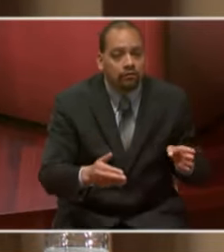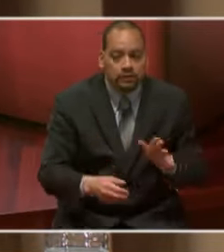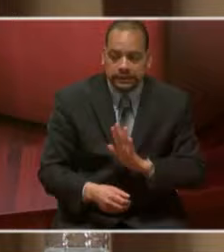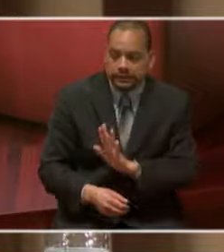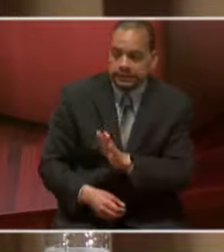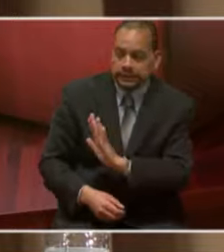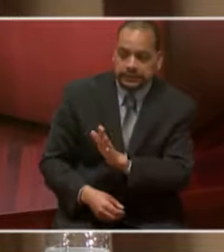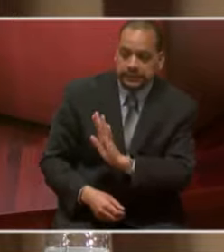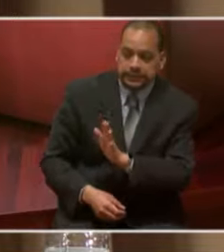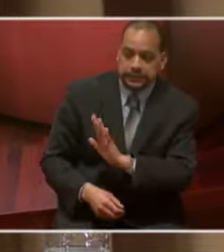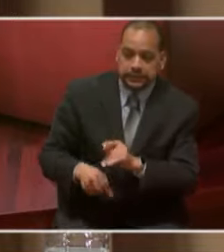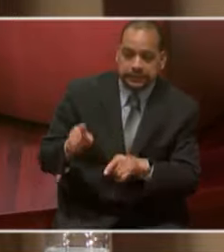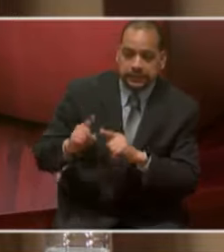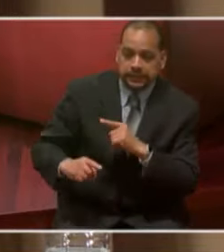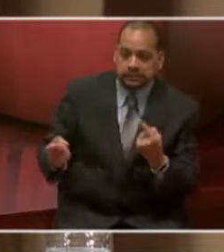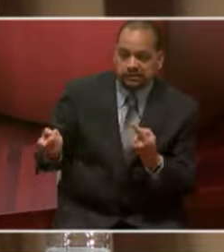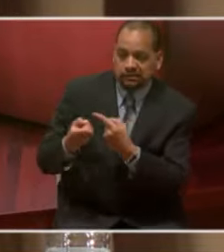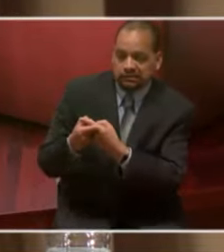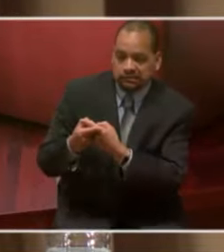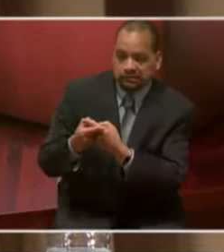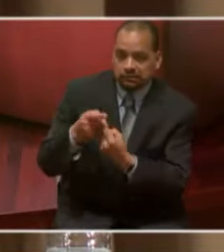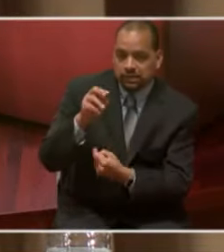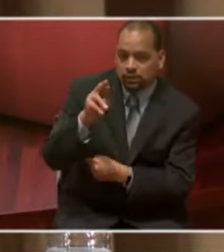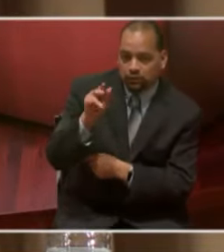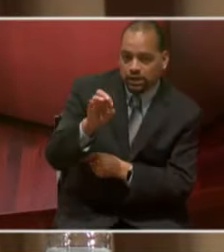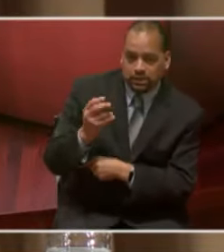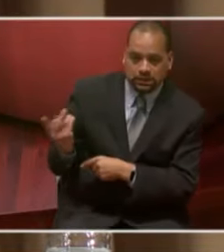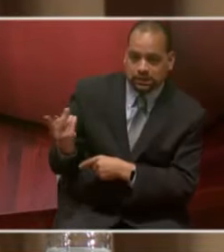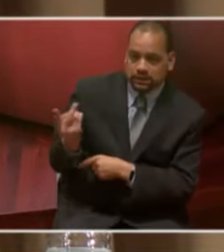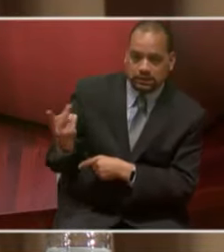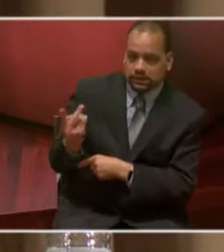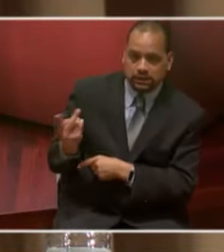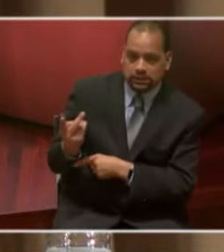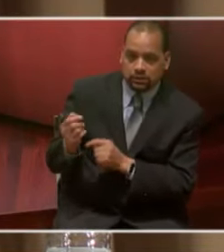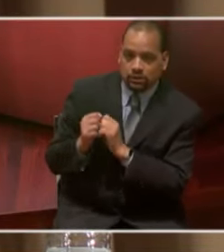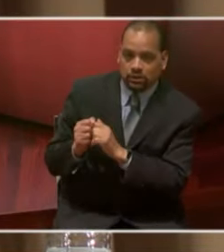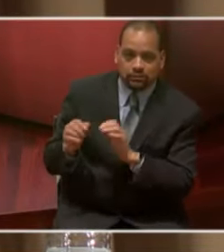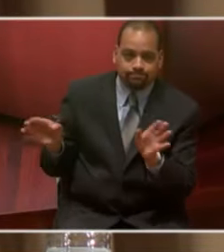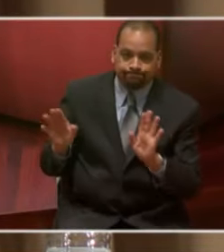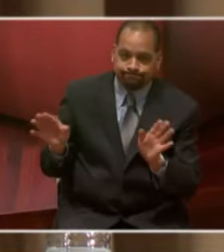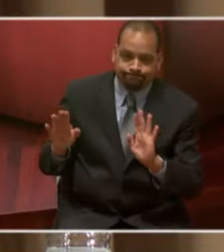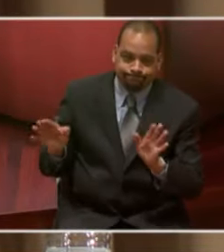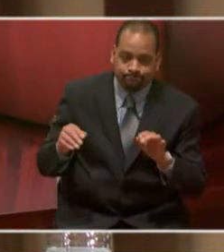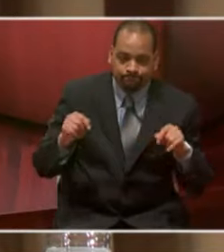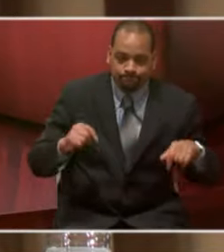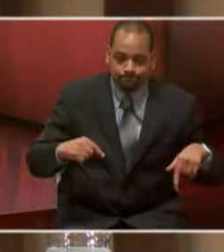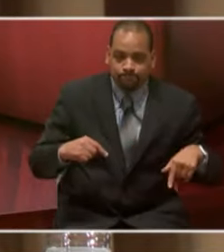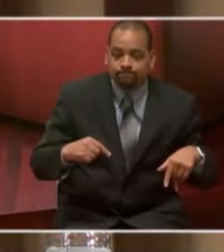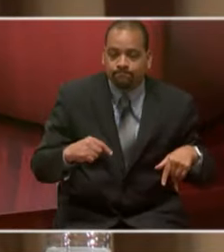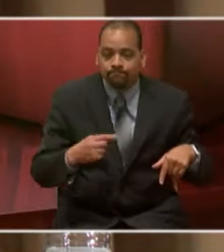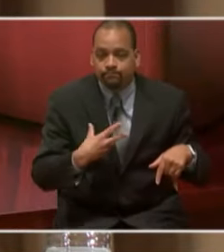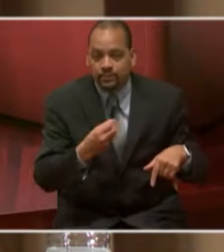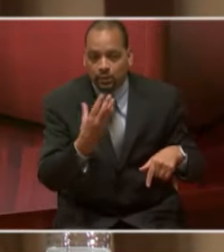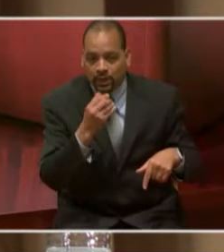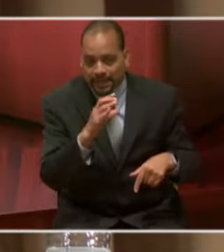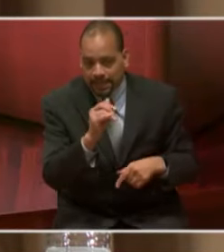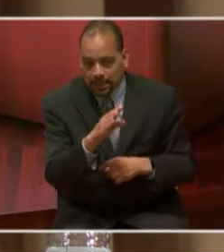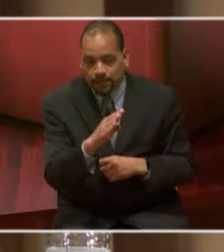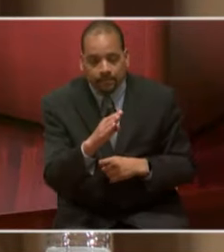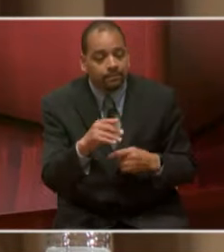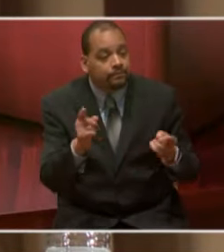to be willing to go in some of these places and get in